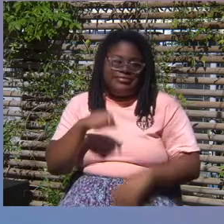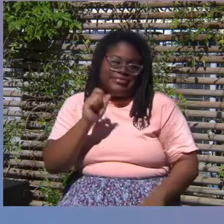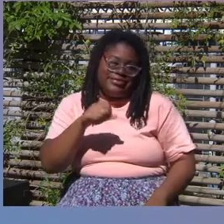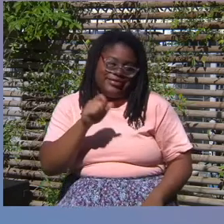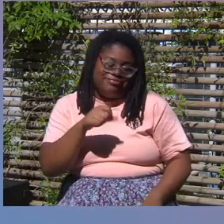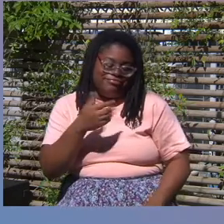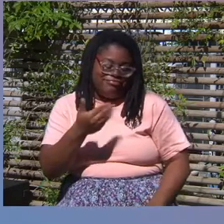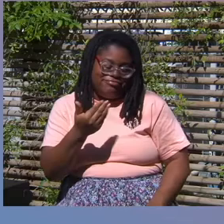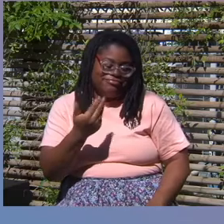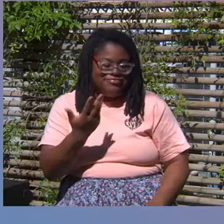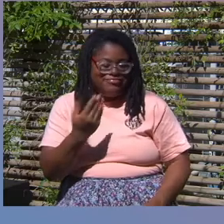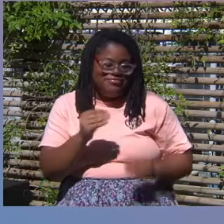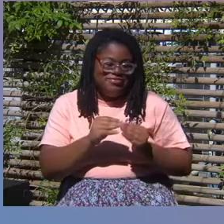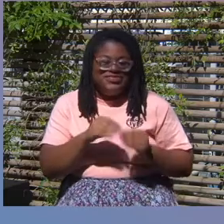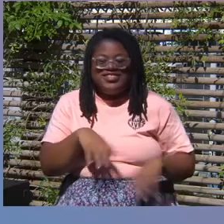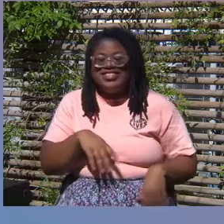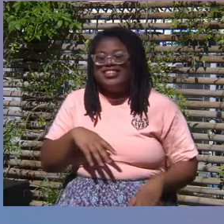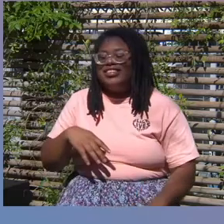girl.